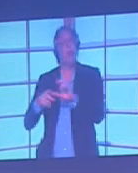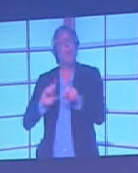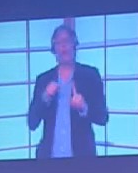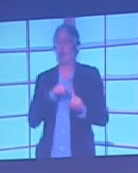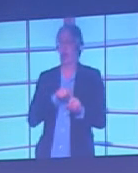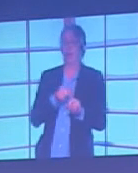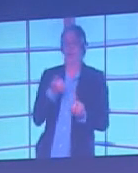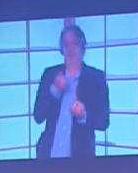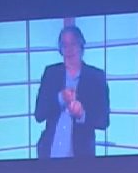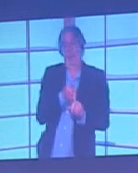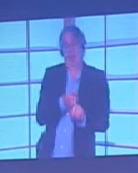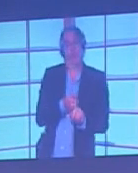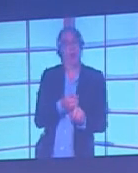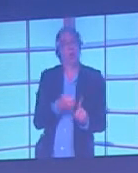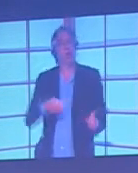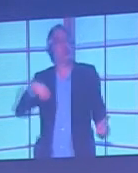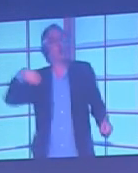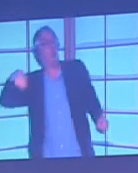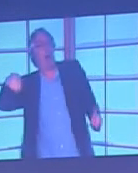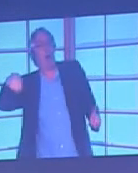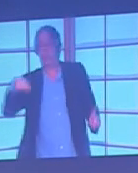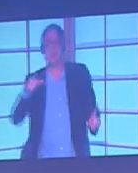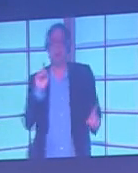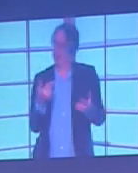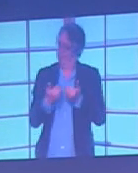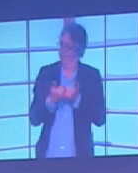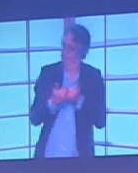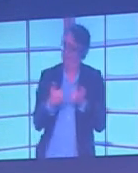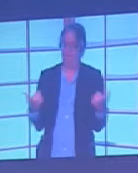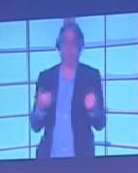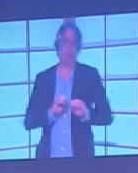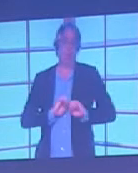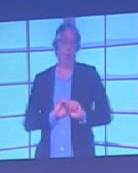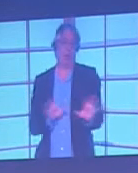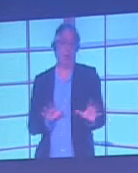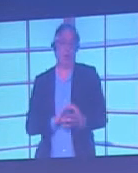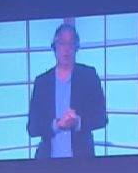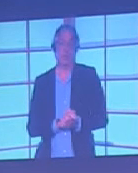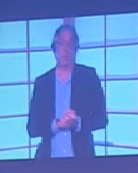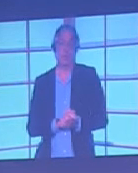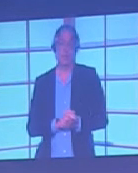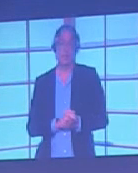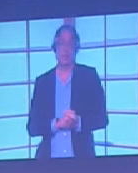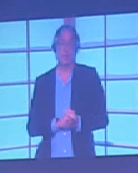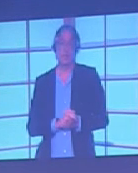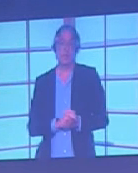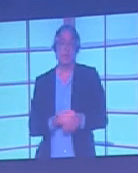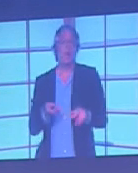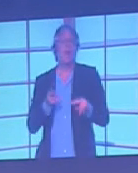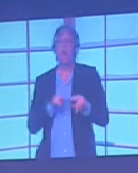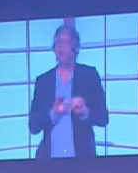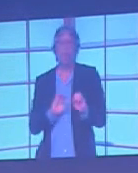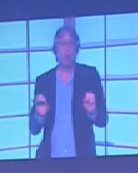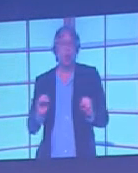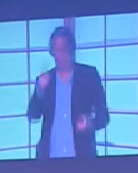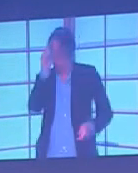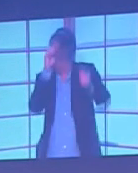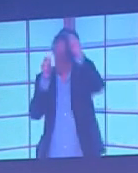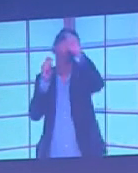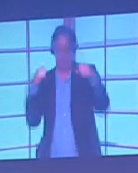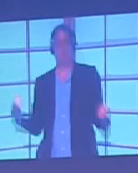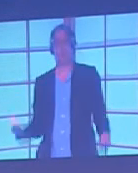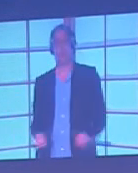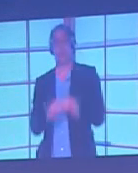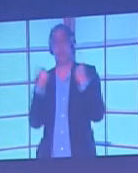chair of that group, or etc. They should be two separate roles, because they will have an impossible job otherwise. Of